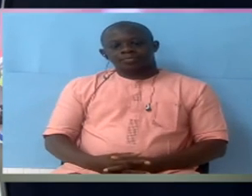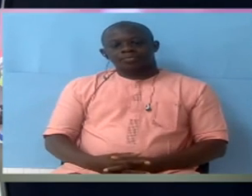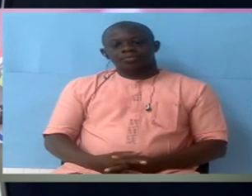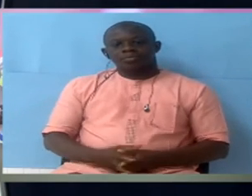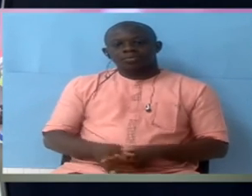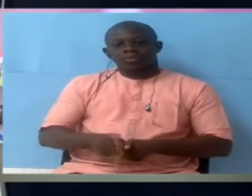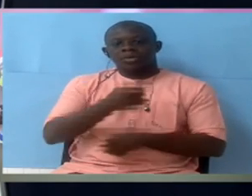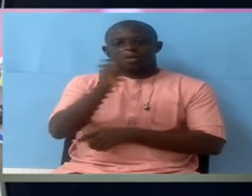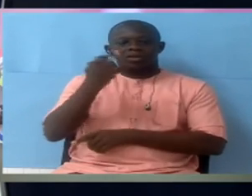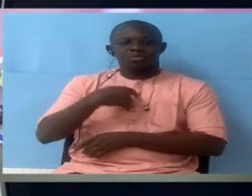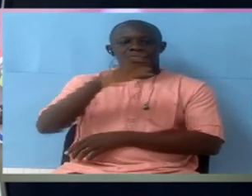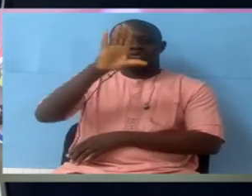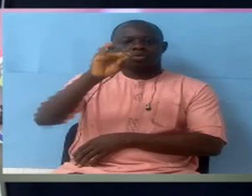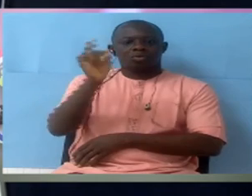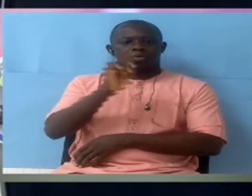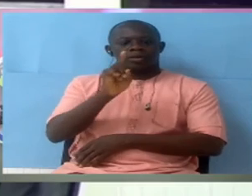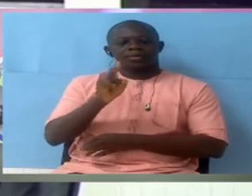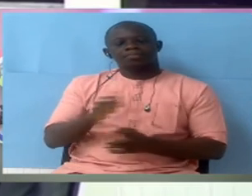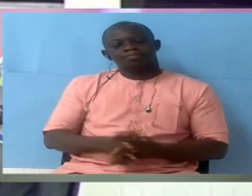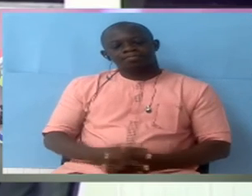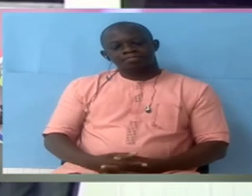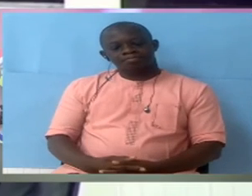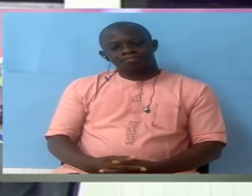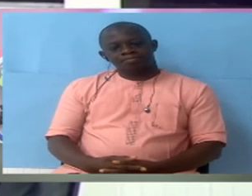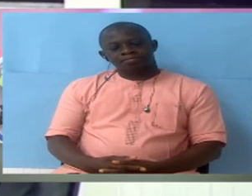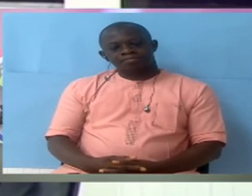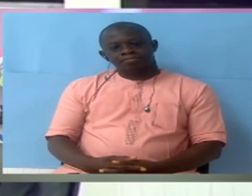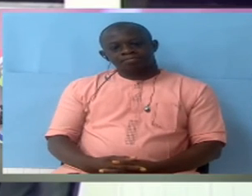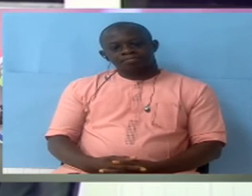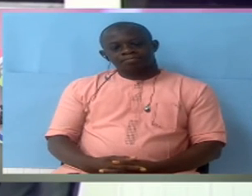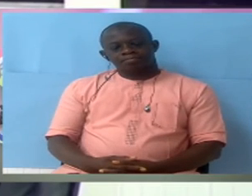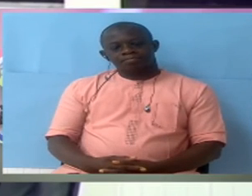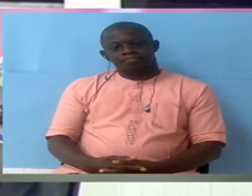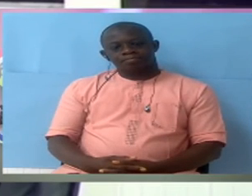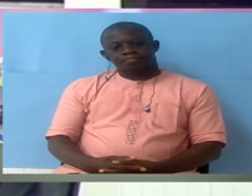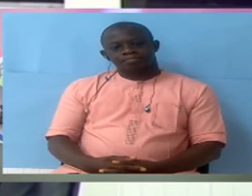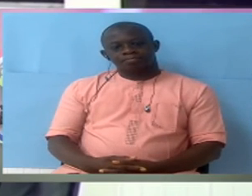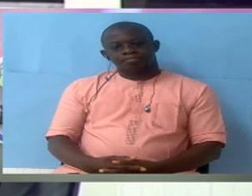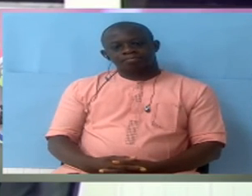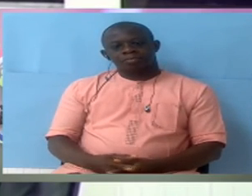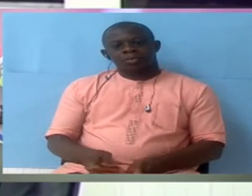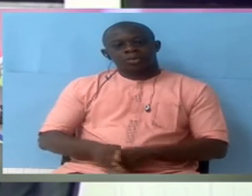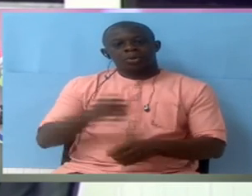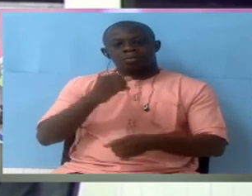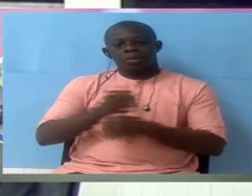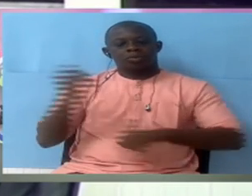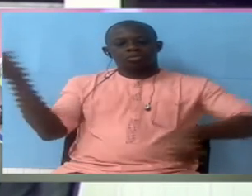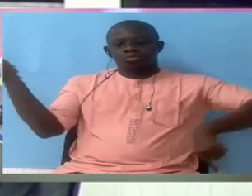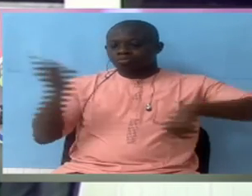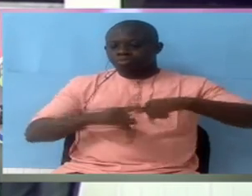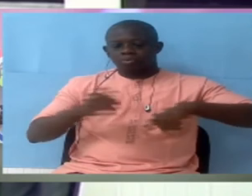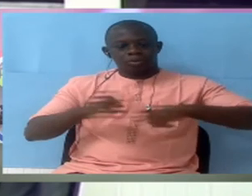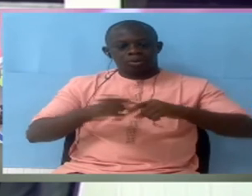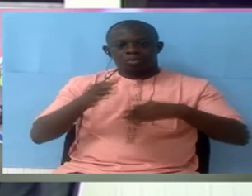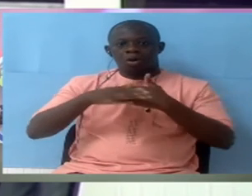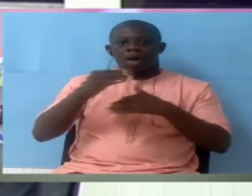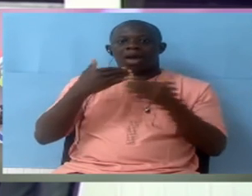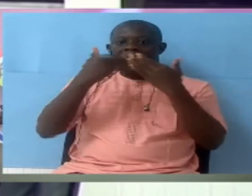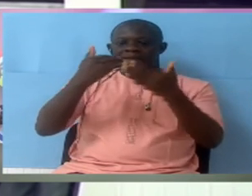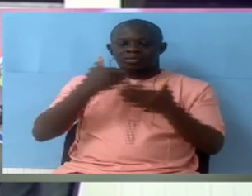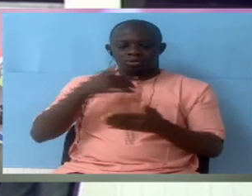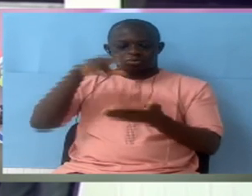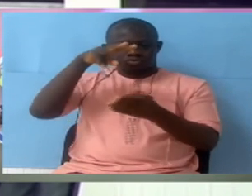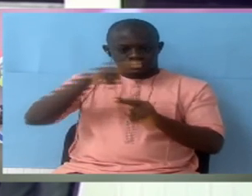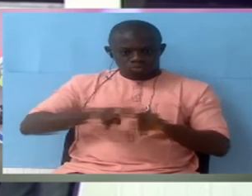What did they do to you? Lan lañ la def fofu? I was beaten mercilessly. They told me to sit down. Dañ mané